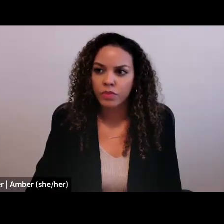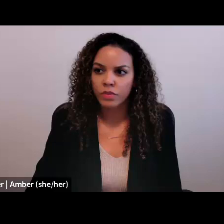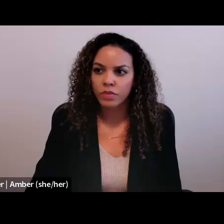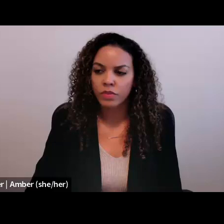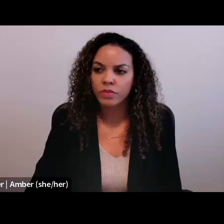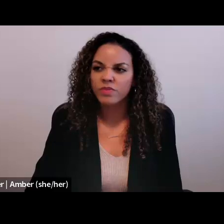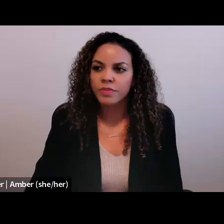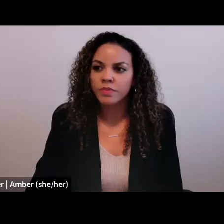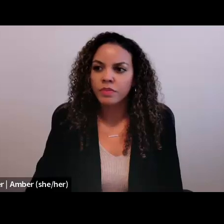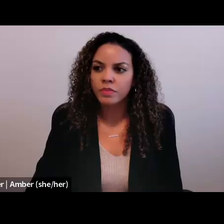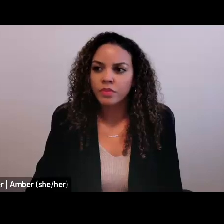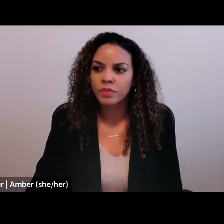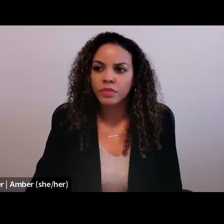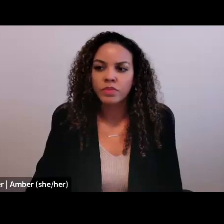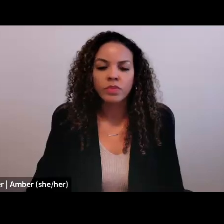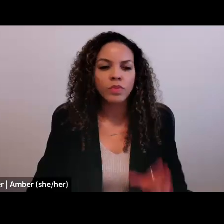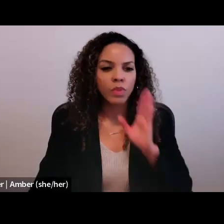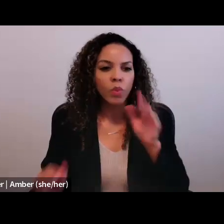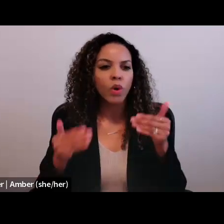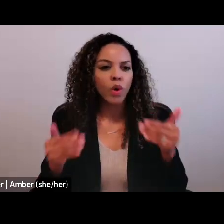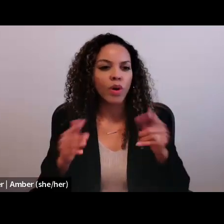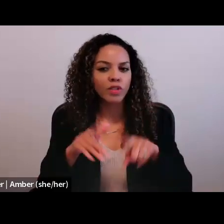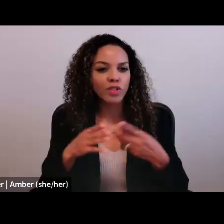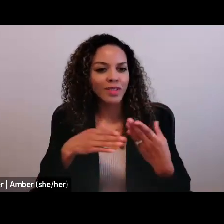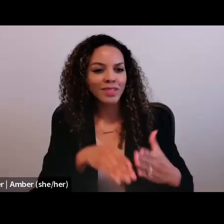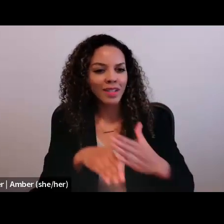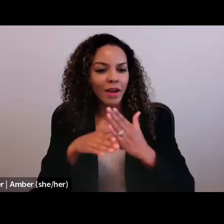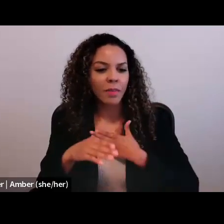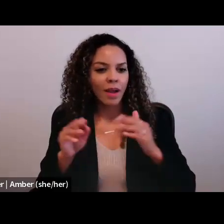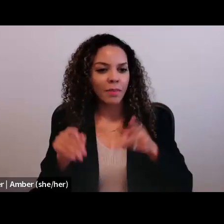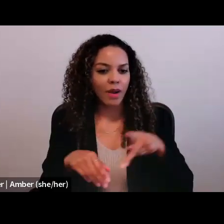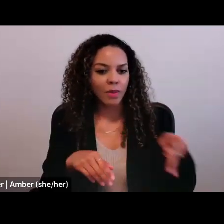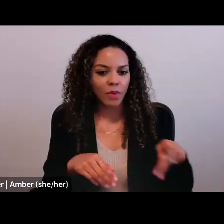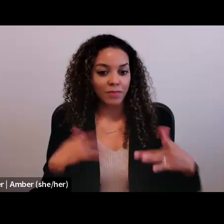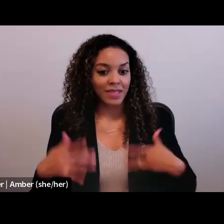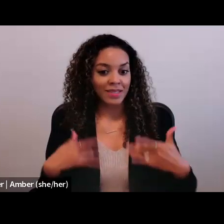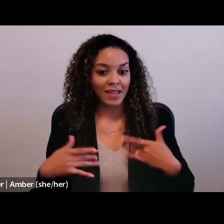here. And I want to make sure everyone can see this.